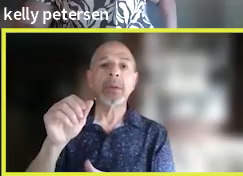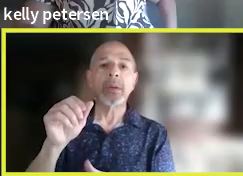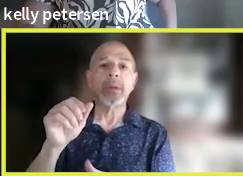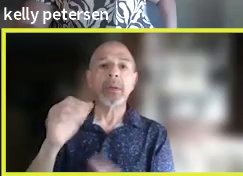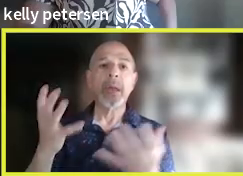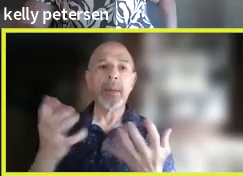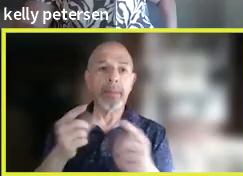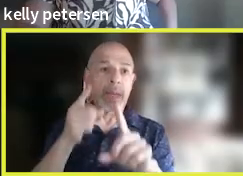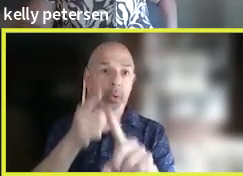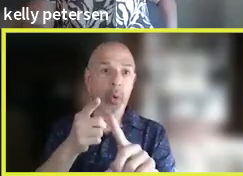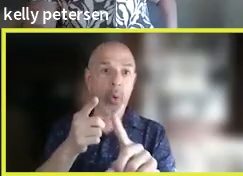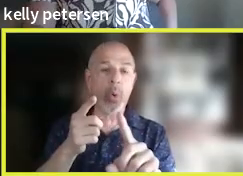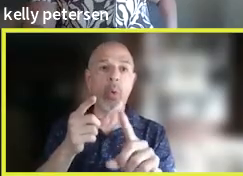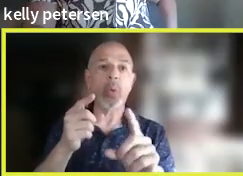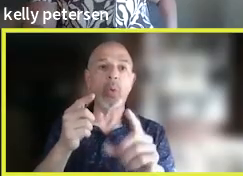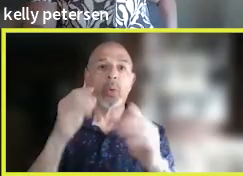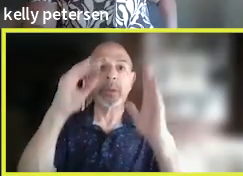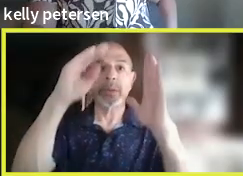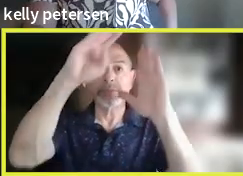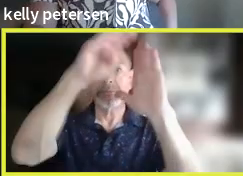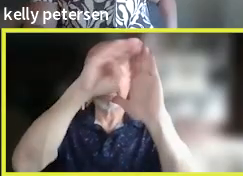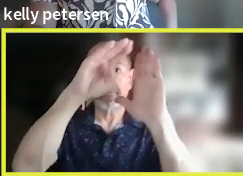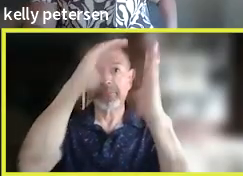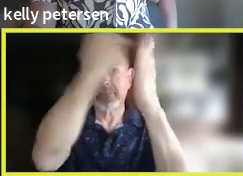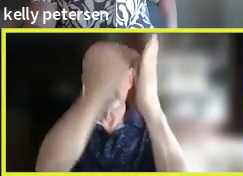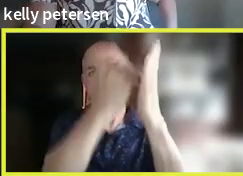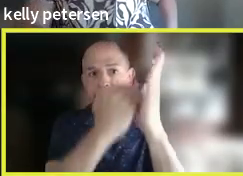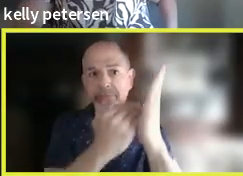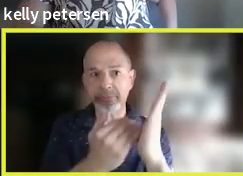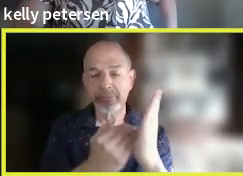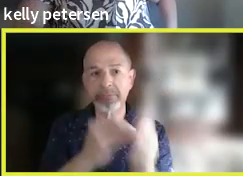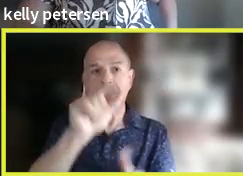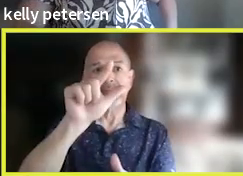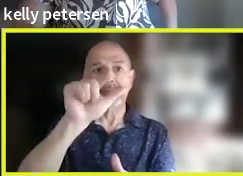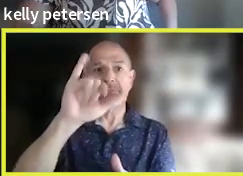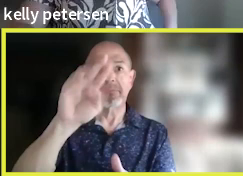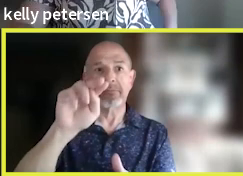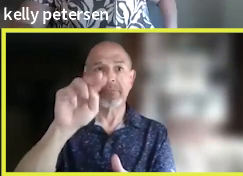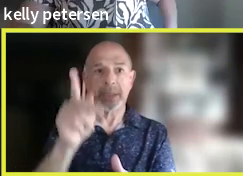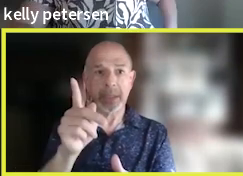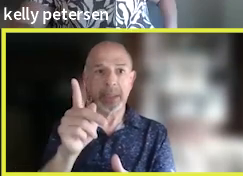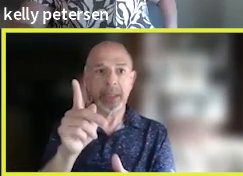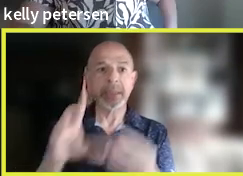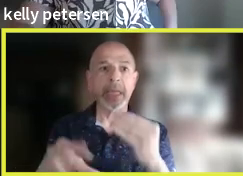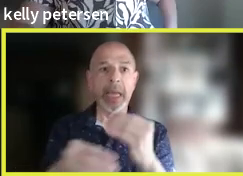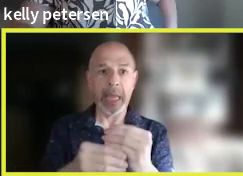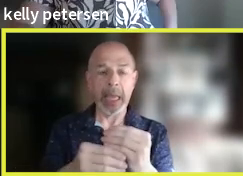if you do find it, send it my way. I'd be happy to do it and add it to the forum.